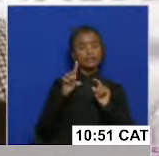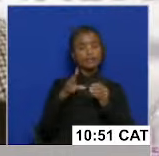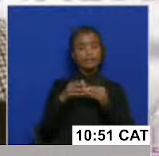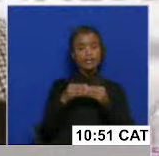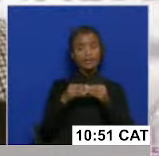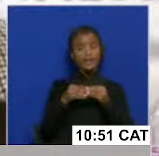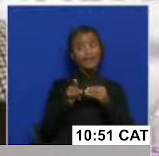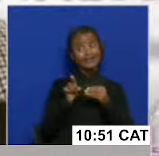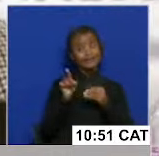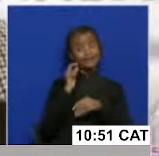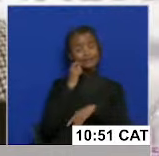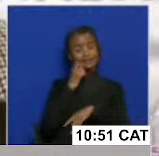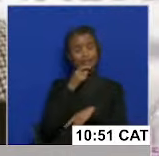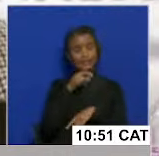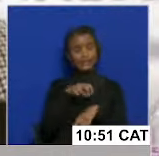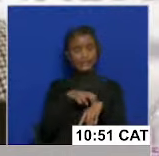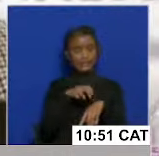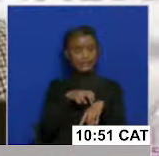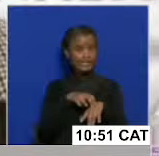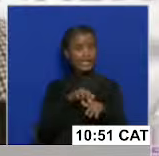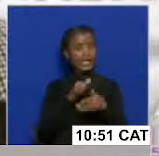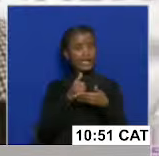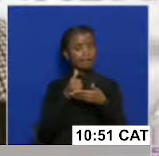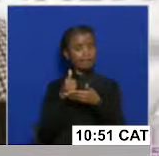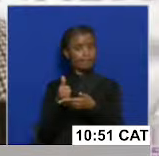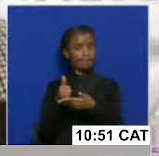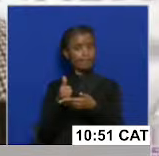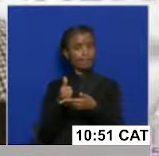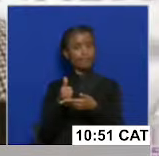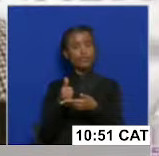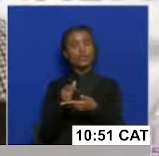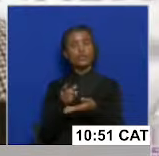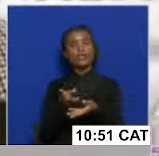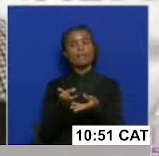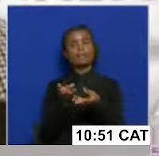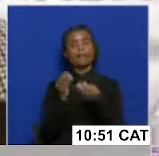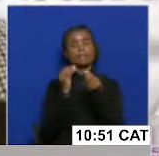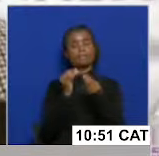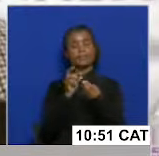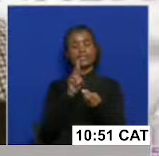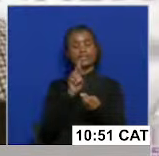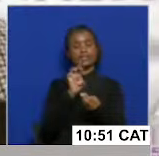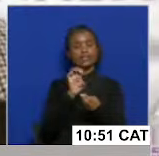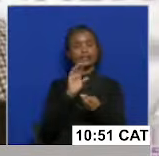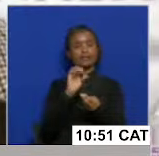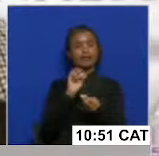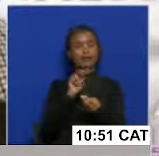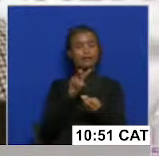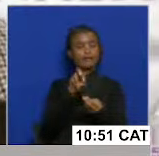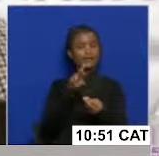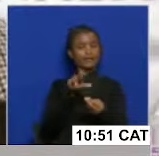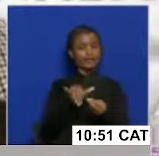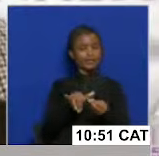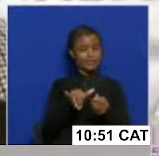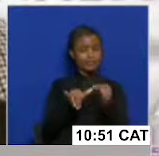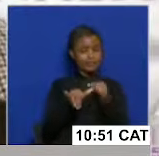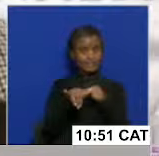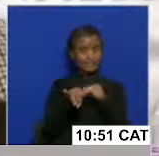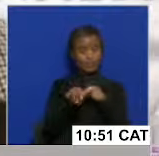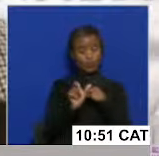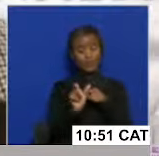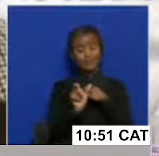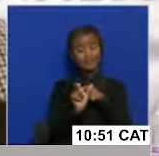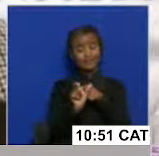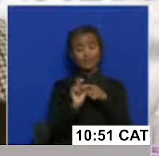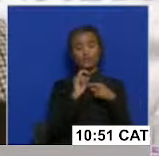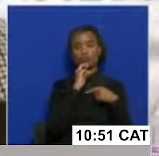in Rosebank. You see that? Yes, I do. Now, the use of the word recovery suggests something that